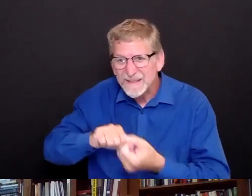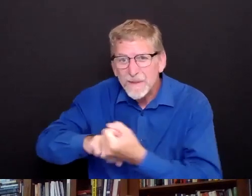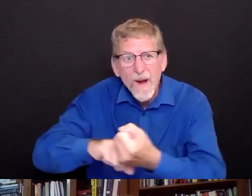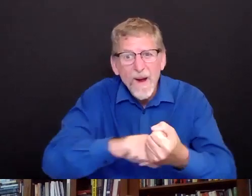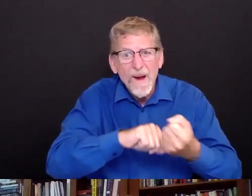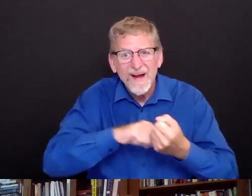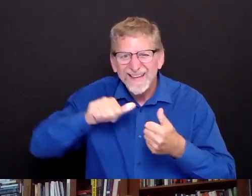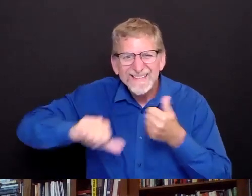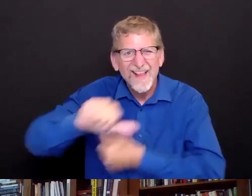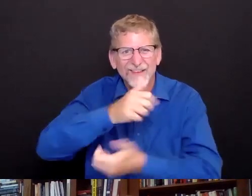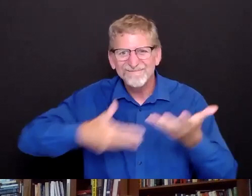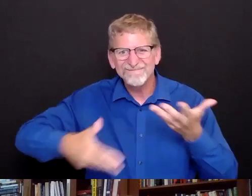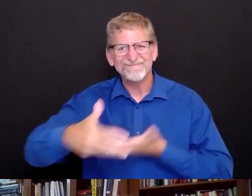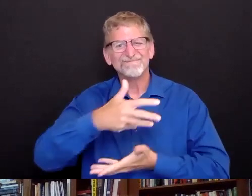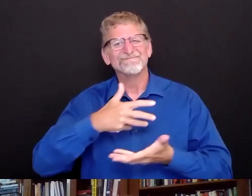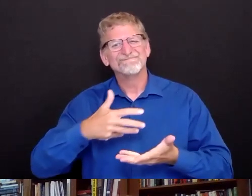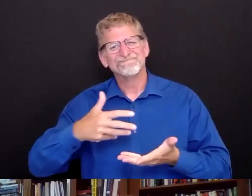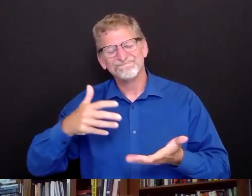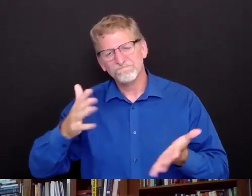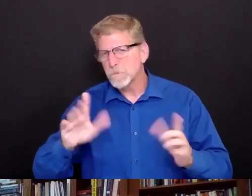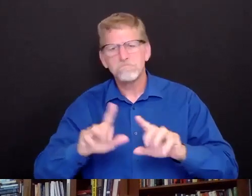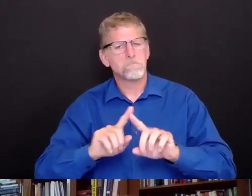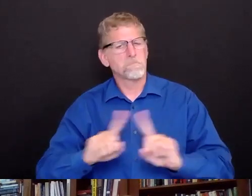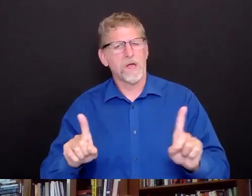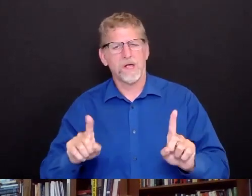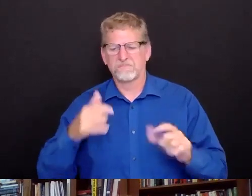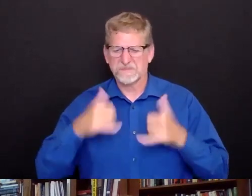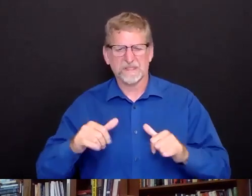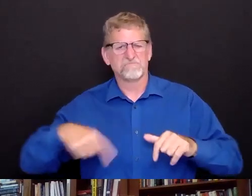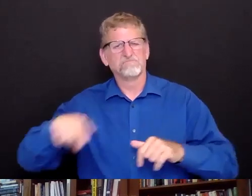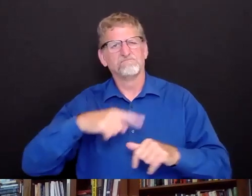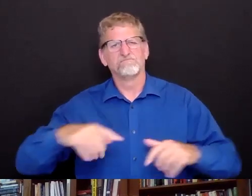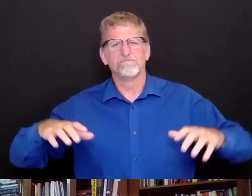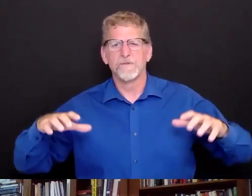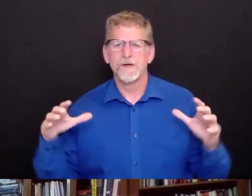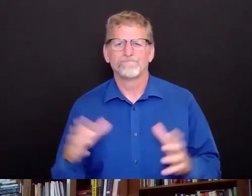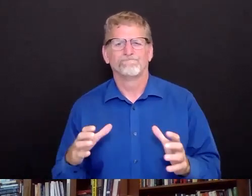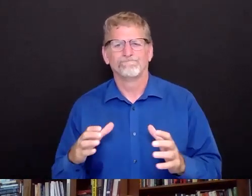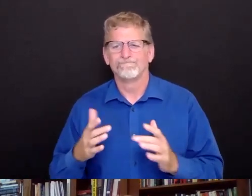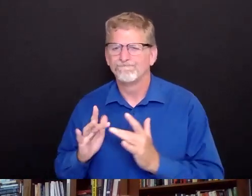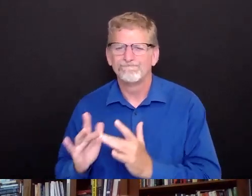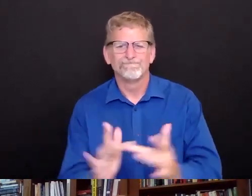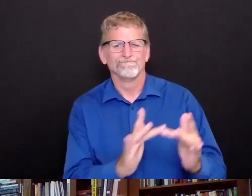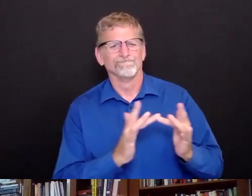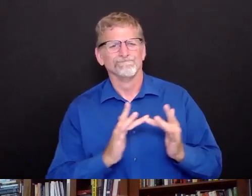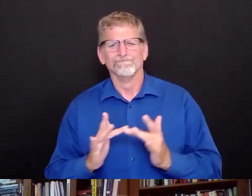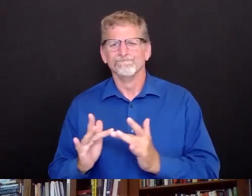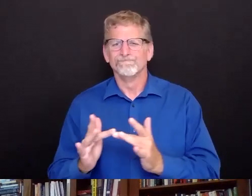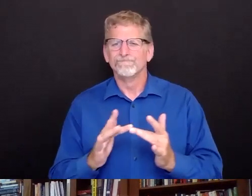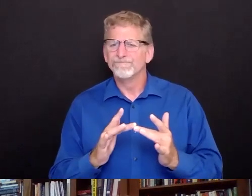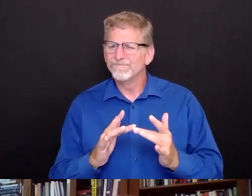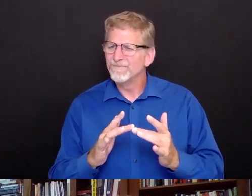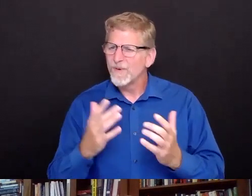to be here all together, albeit virtually, to acknowledge just the vast, broad network